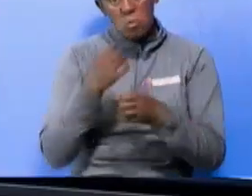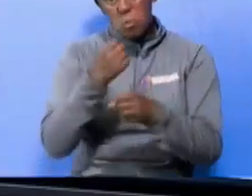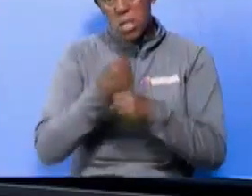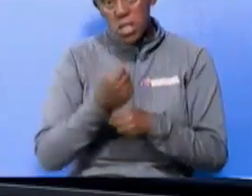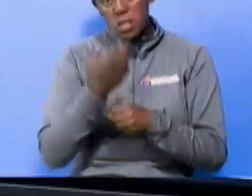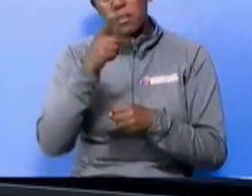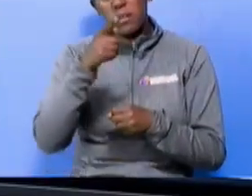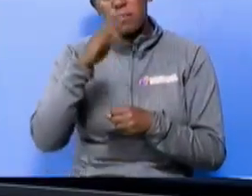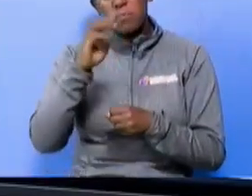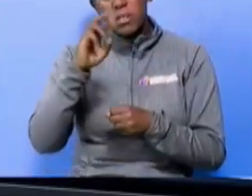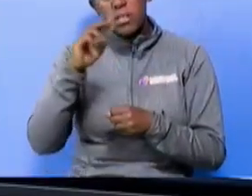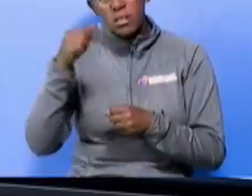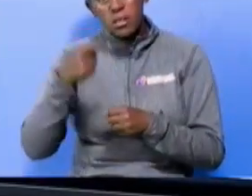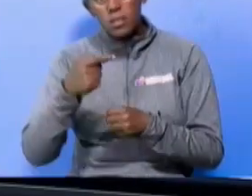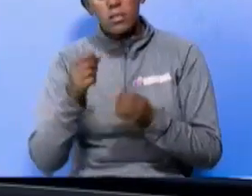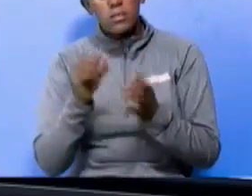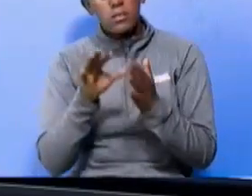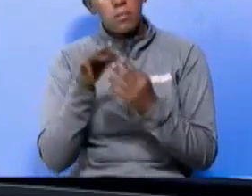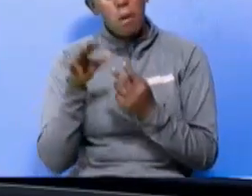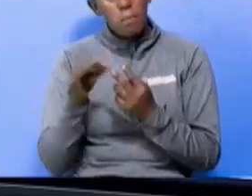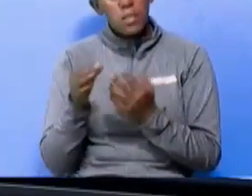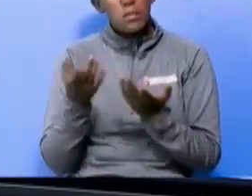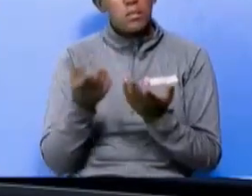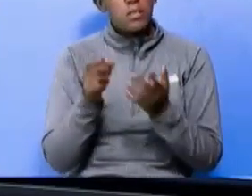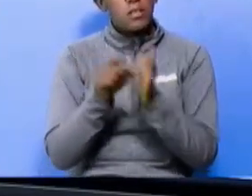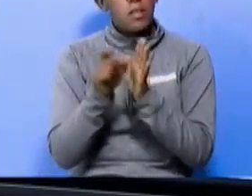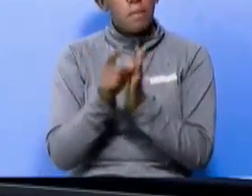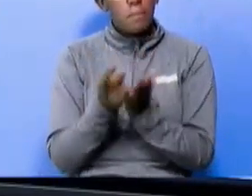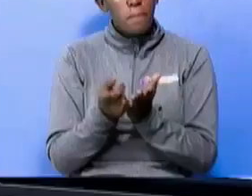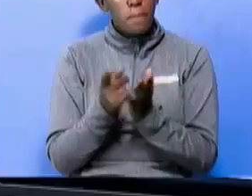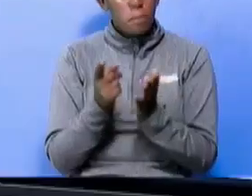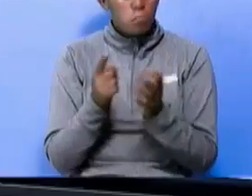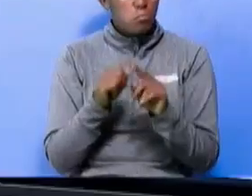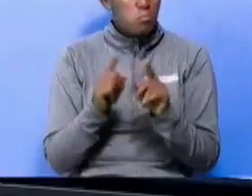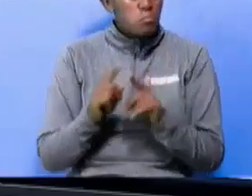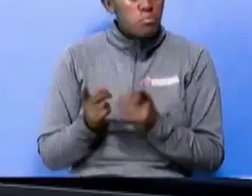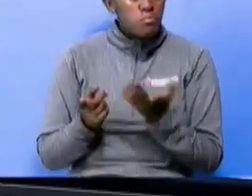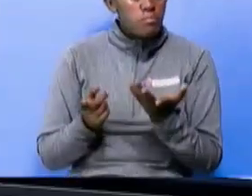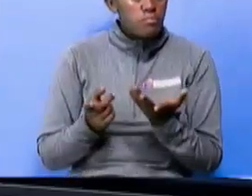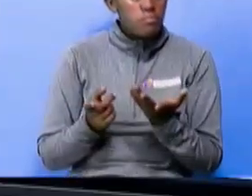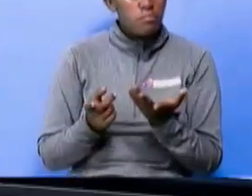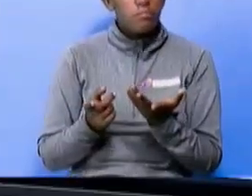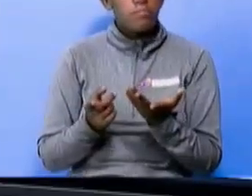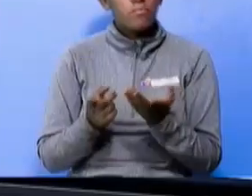it was given out a sample example in the previous time. Therefore, it also belongs to the